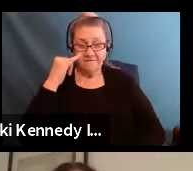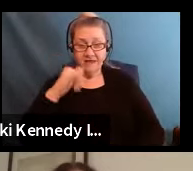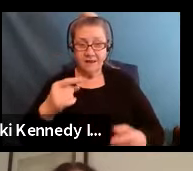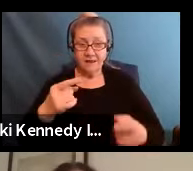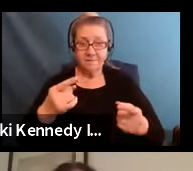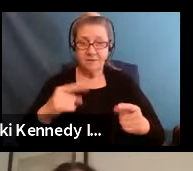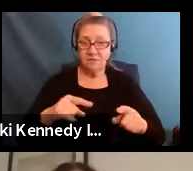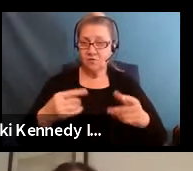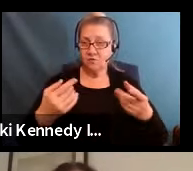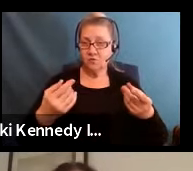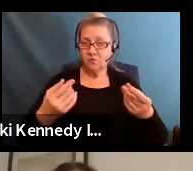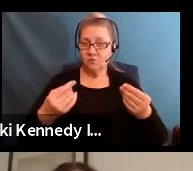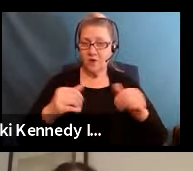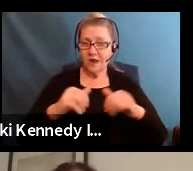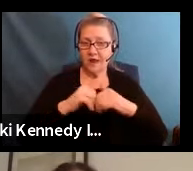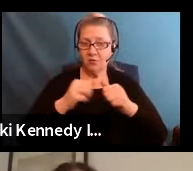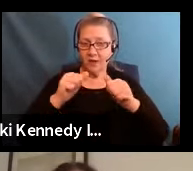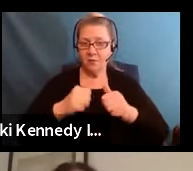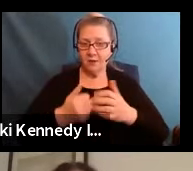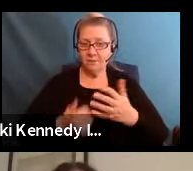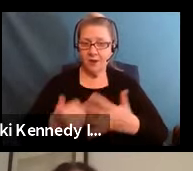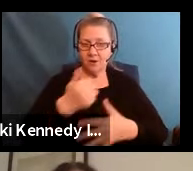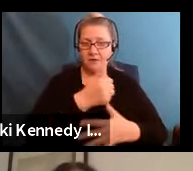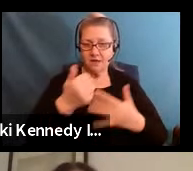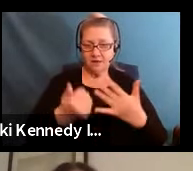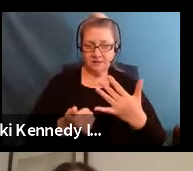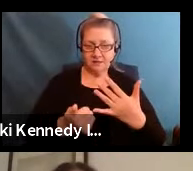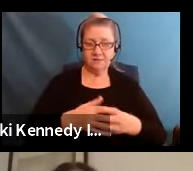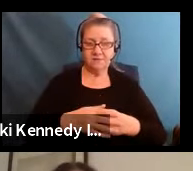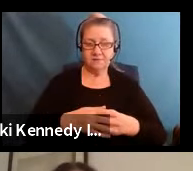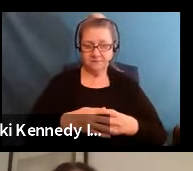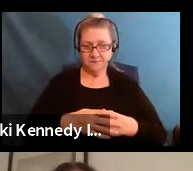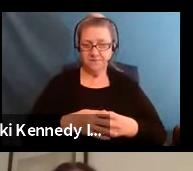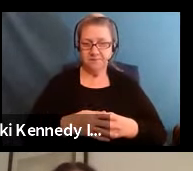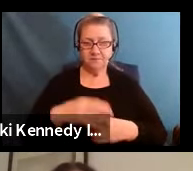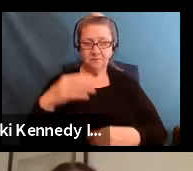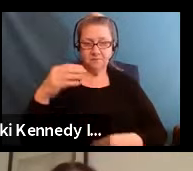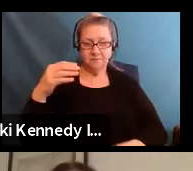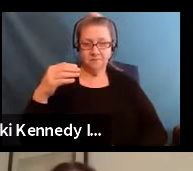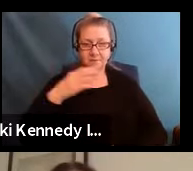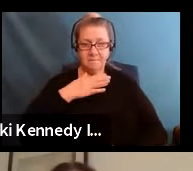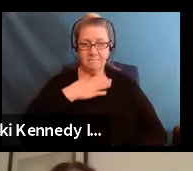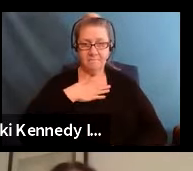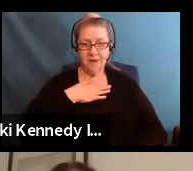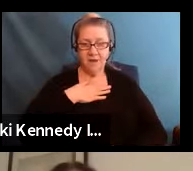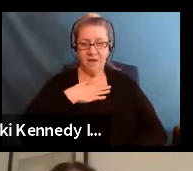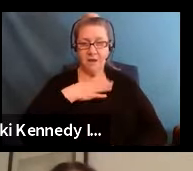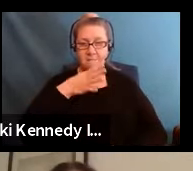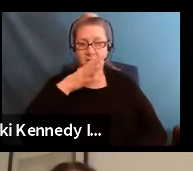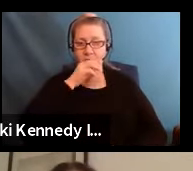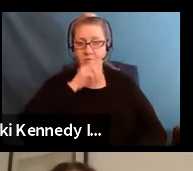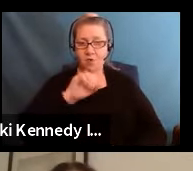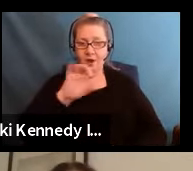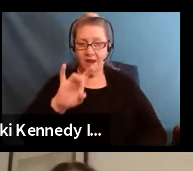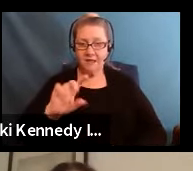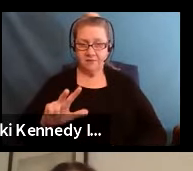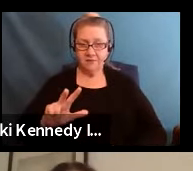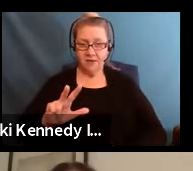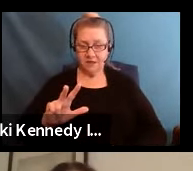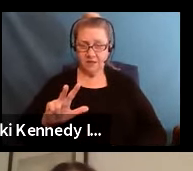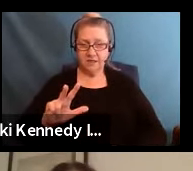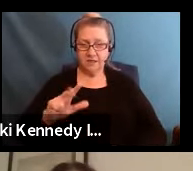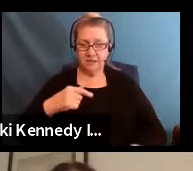this, these prioritization? I will just say that, I had my 83-year-old mom lives in New York. I actually signed her up